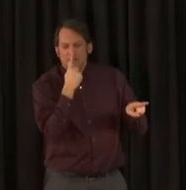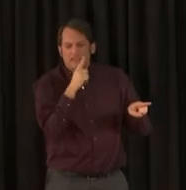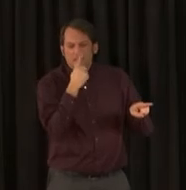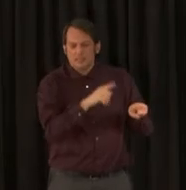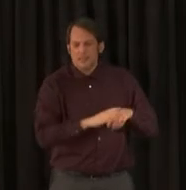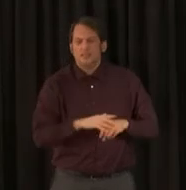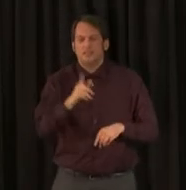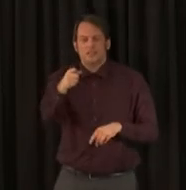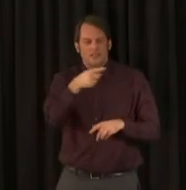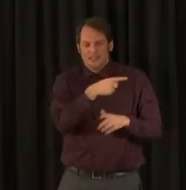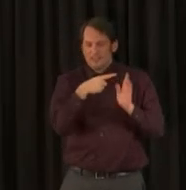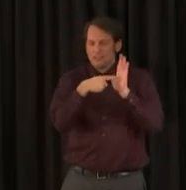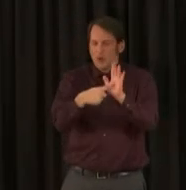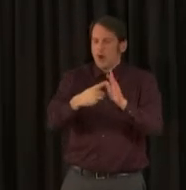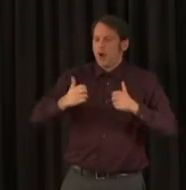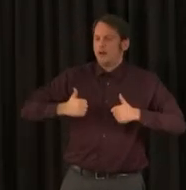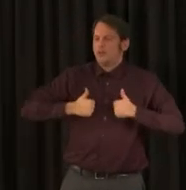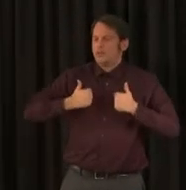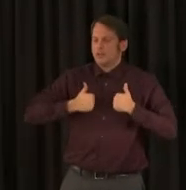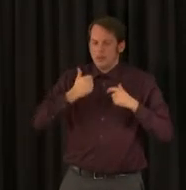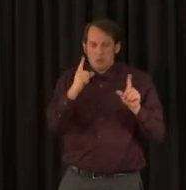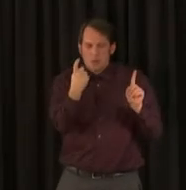URL one more time,